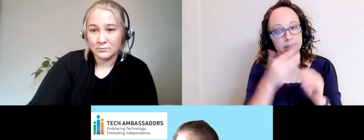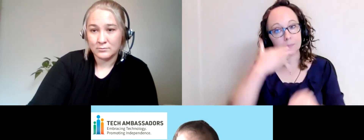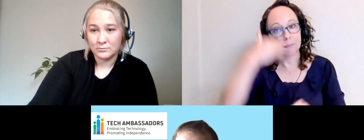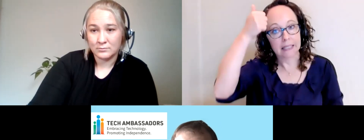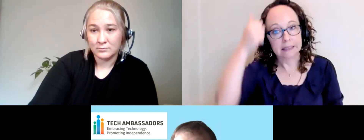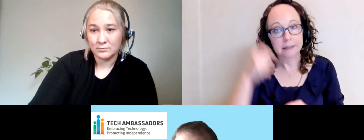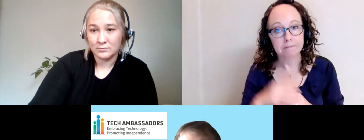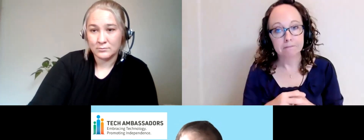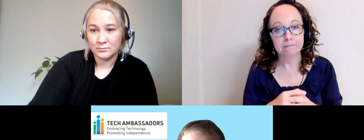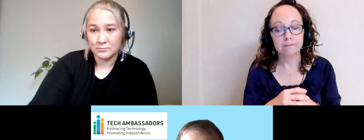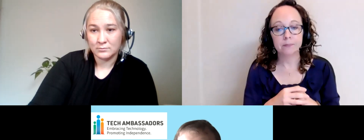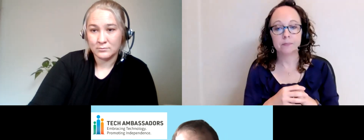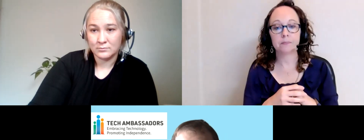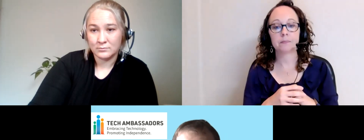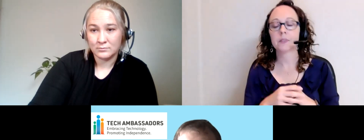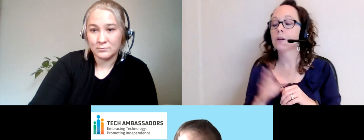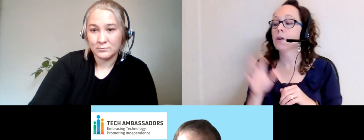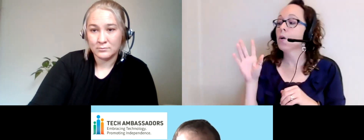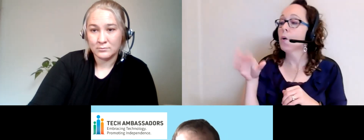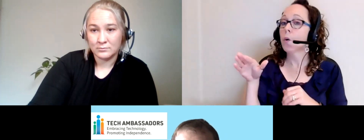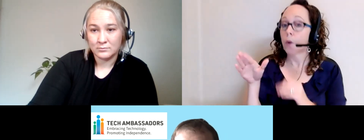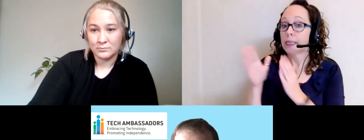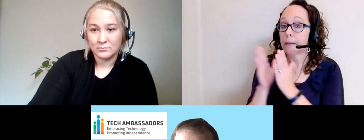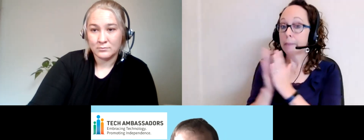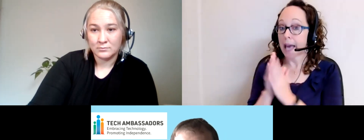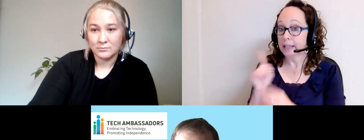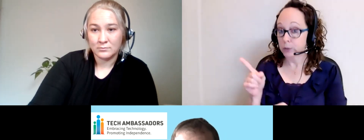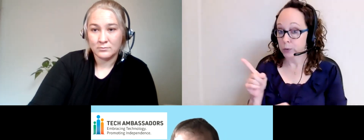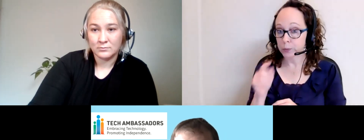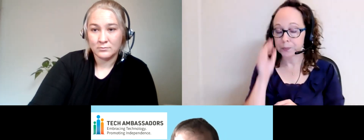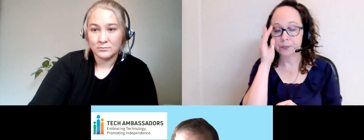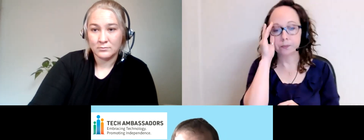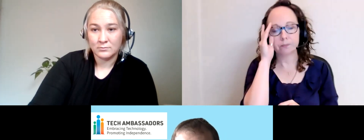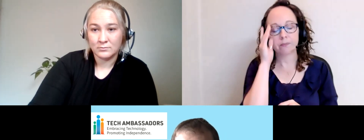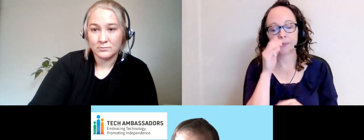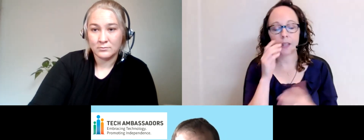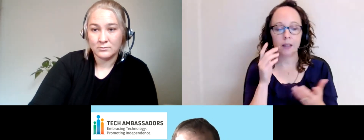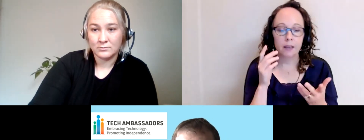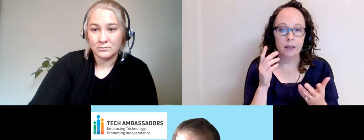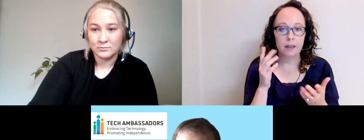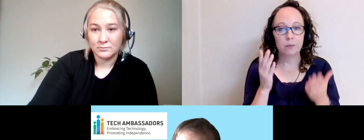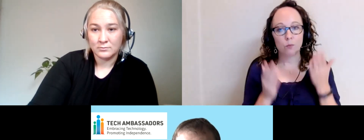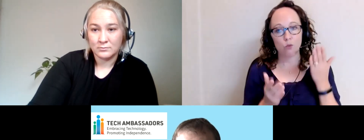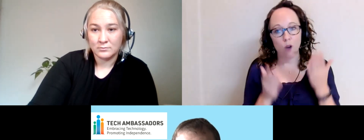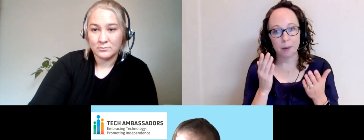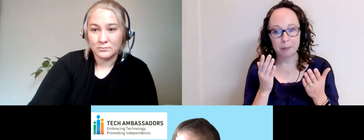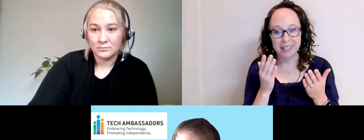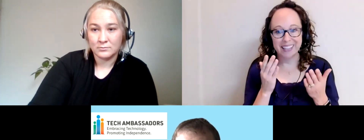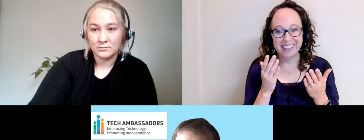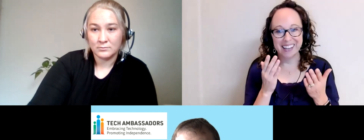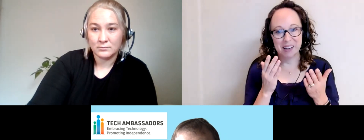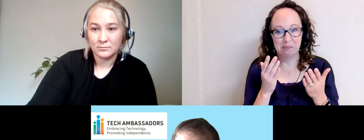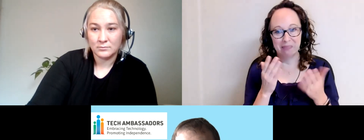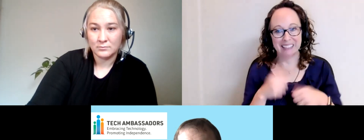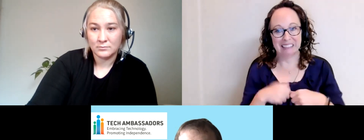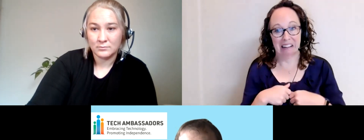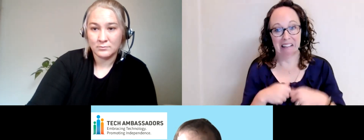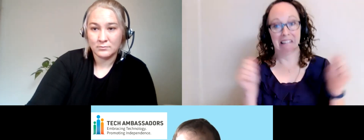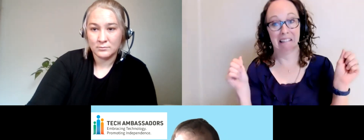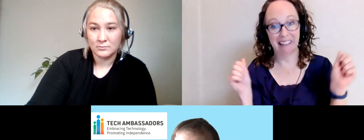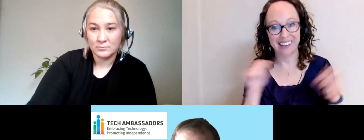let me ask this. There was one thing, and this probably reveals a little bit about me. The